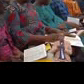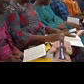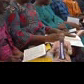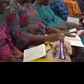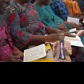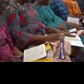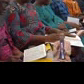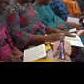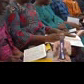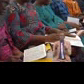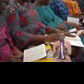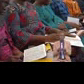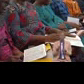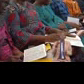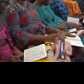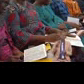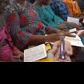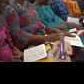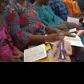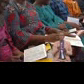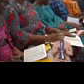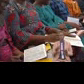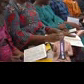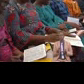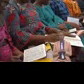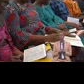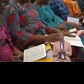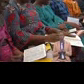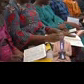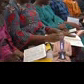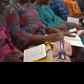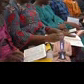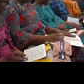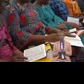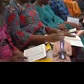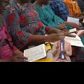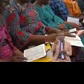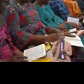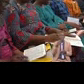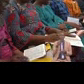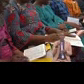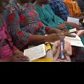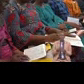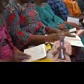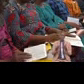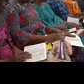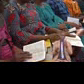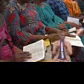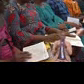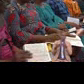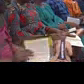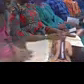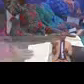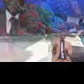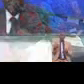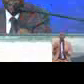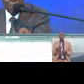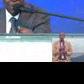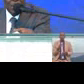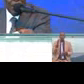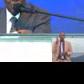himself even as he is pure. He has said in verse 2, he has